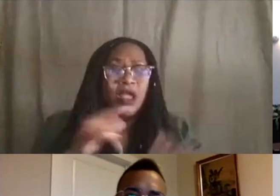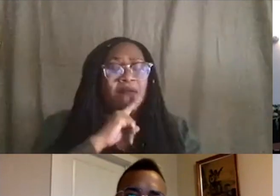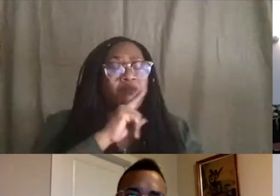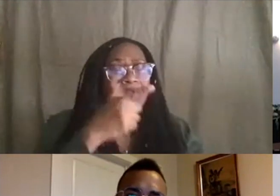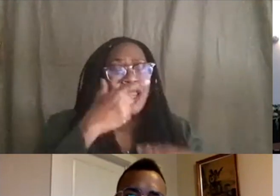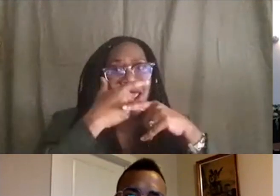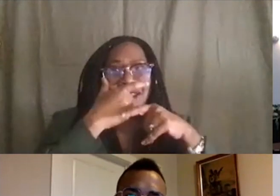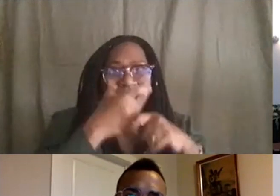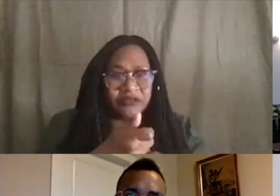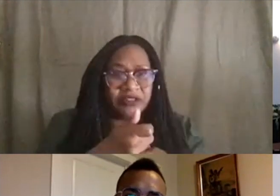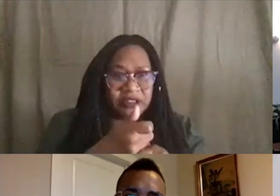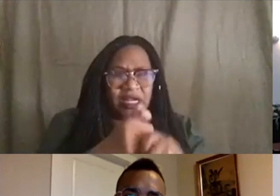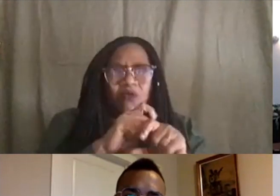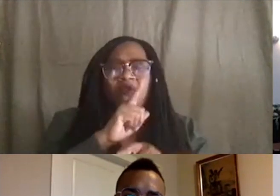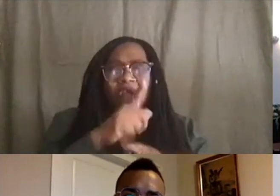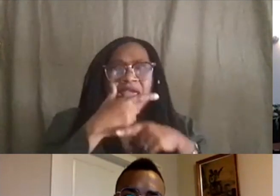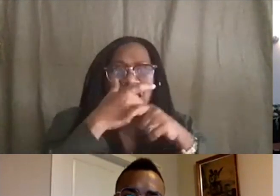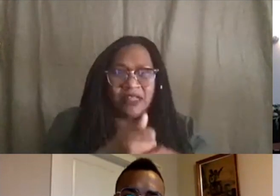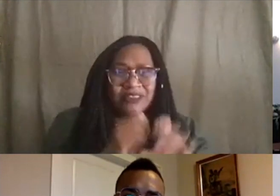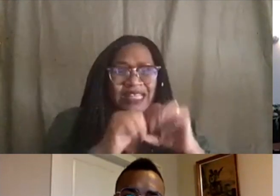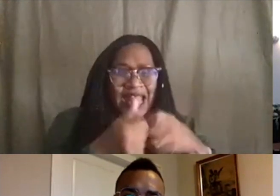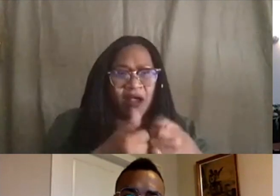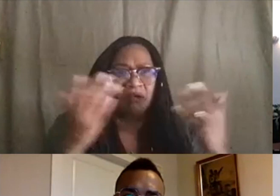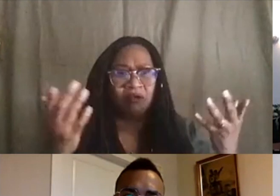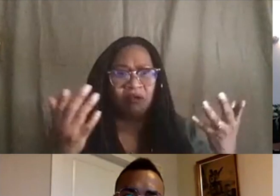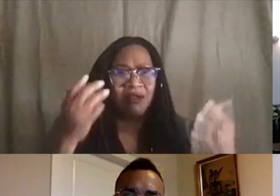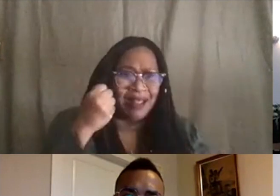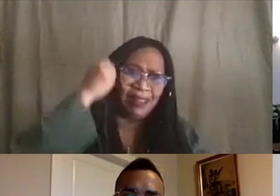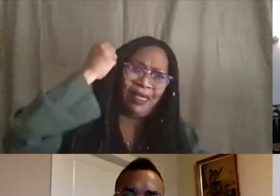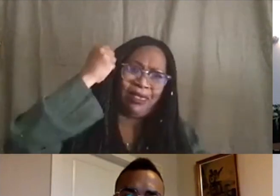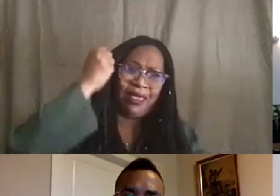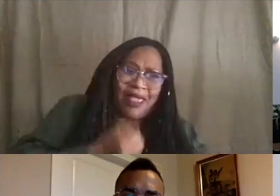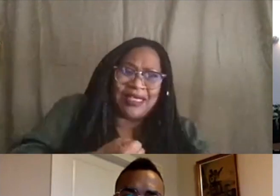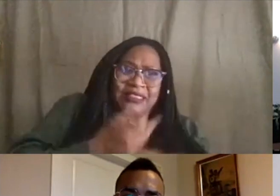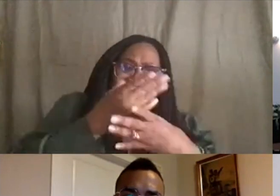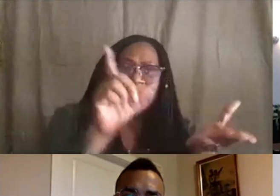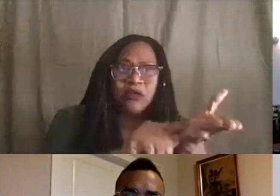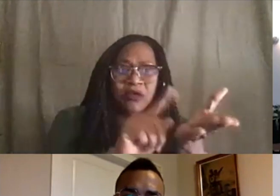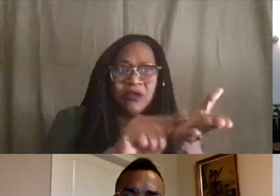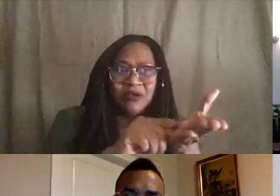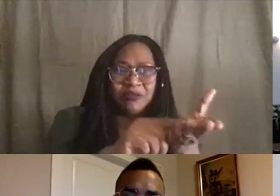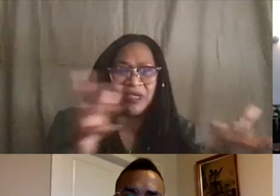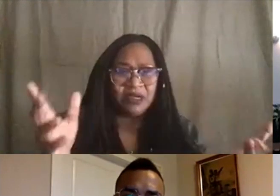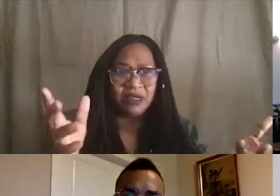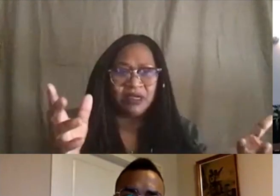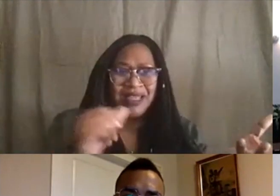in the way the newspapers talk about lynching, even in the absence of imagery.